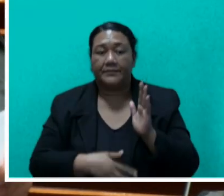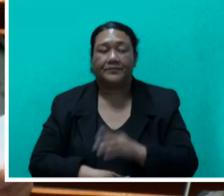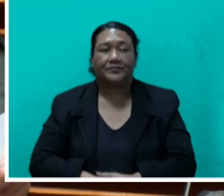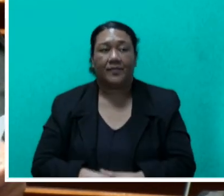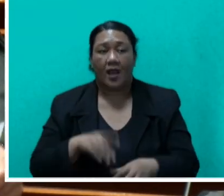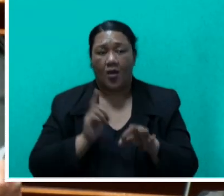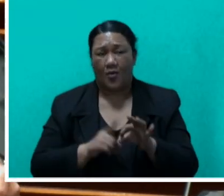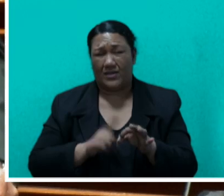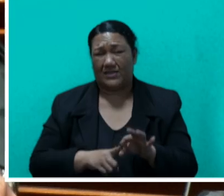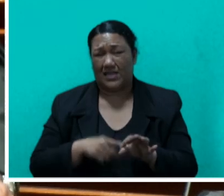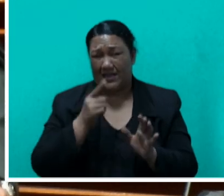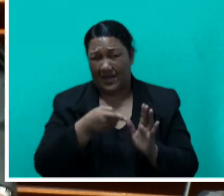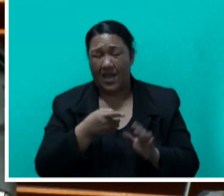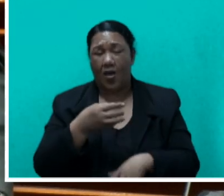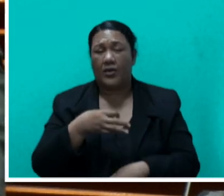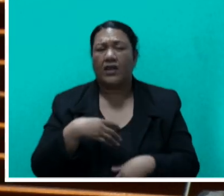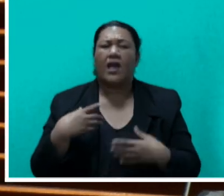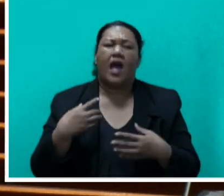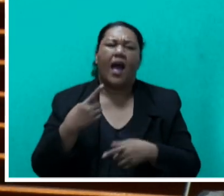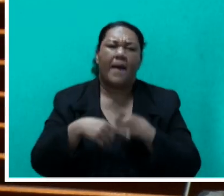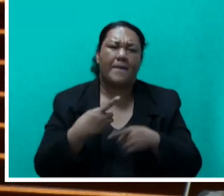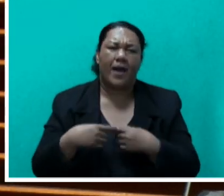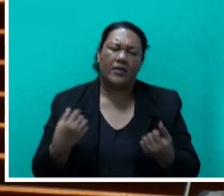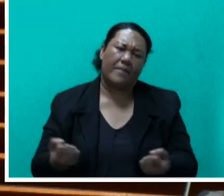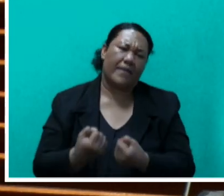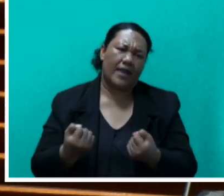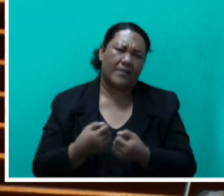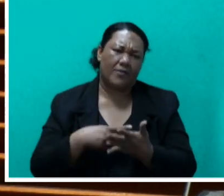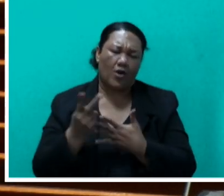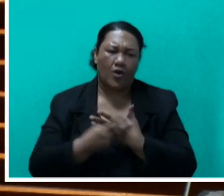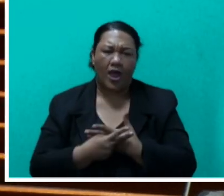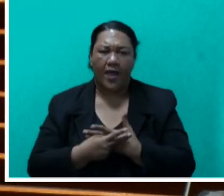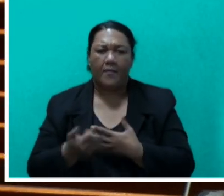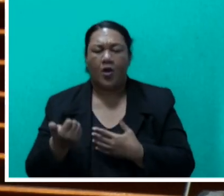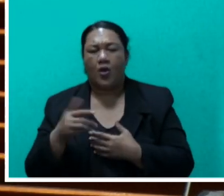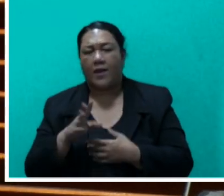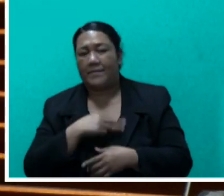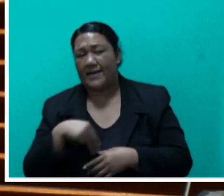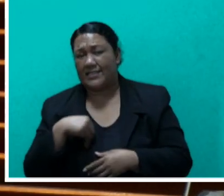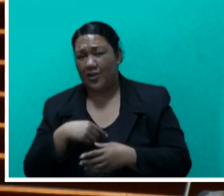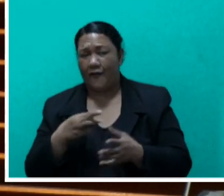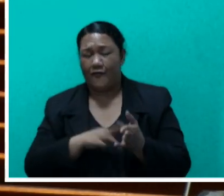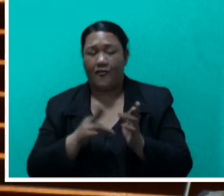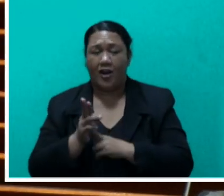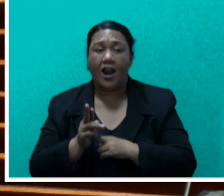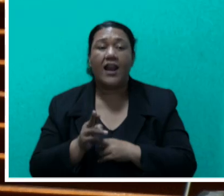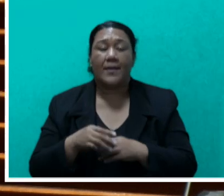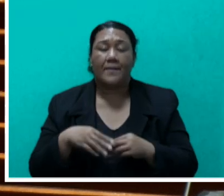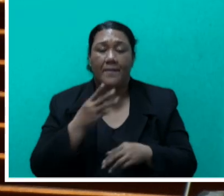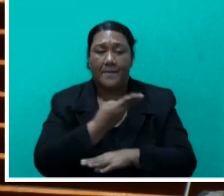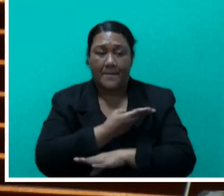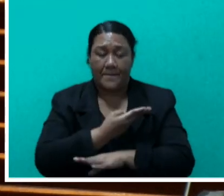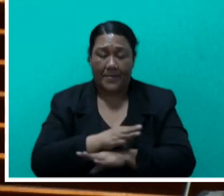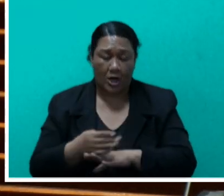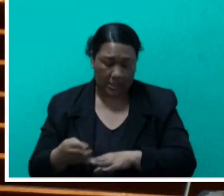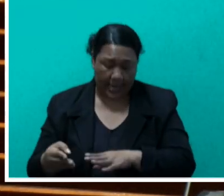with regards to one of the many programs administered by the Ministry of Rural and Maritime Development and Disaster